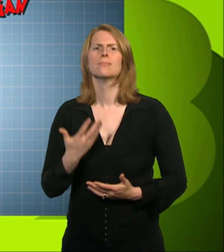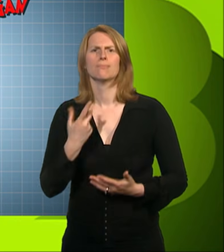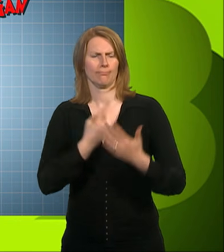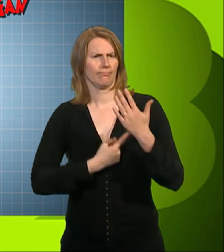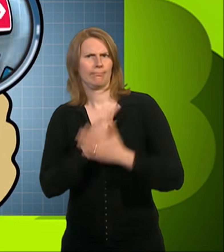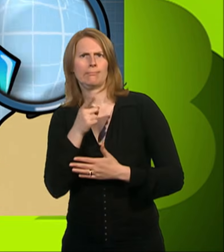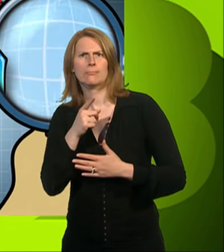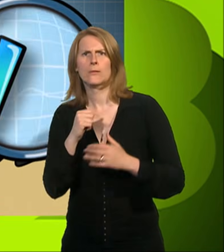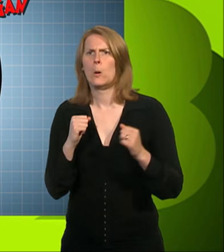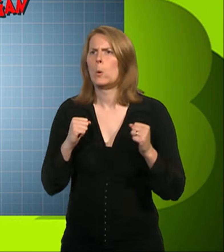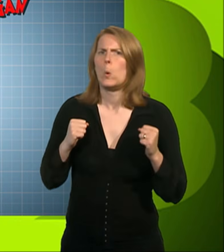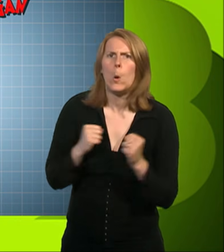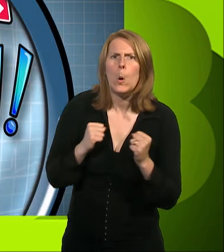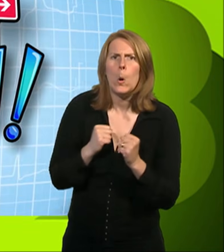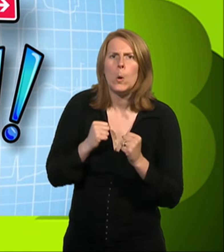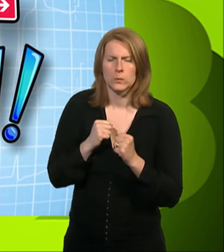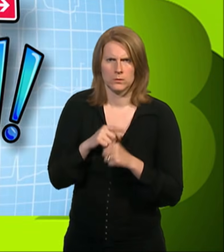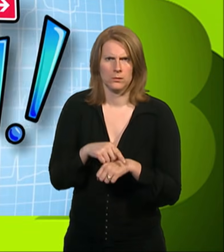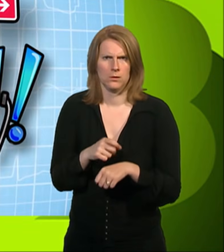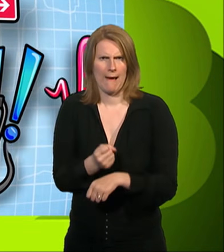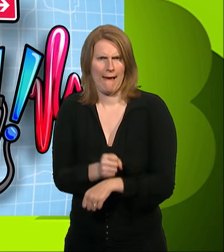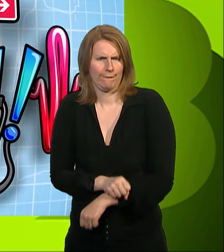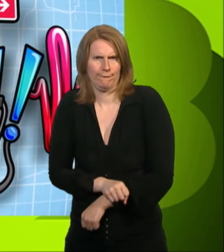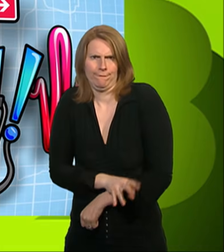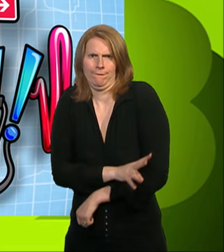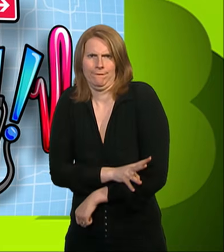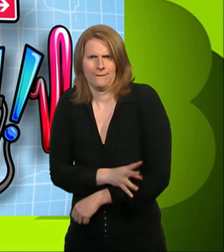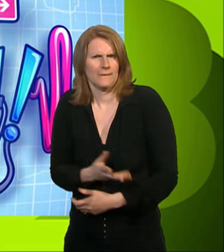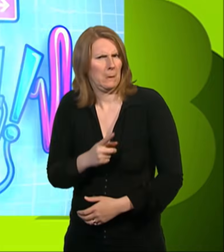like a case for investigation ouch.